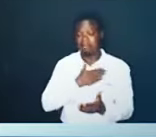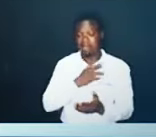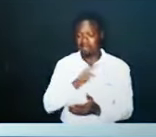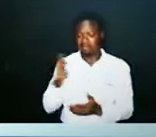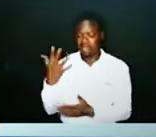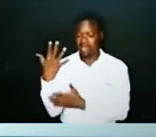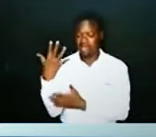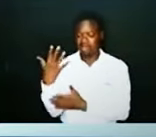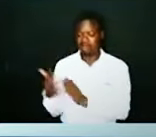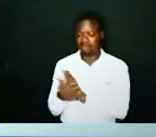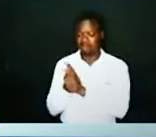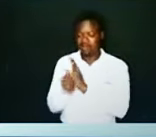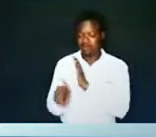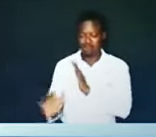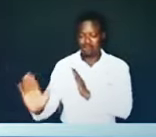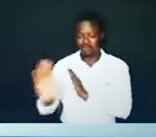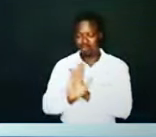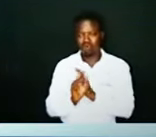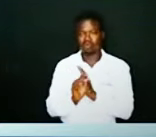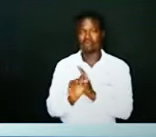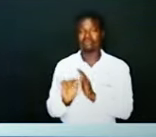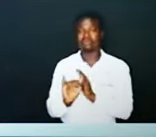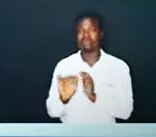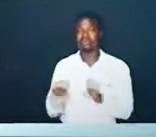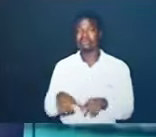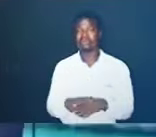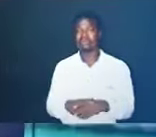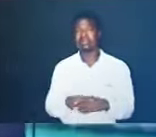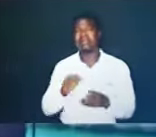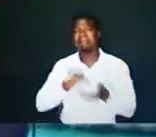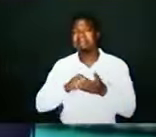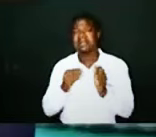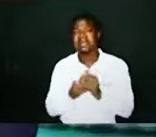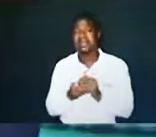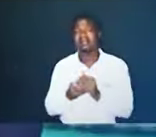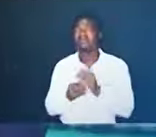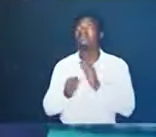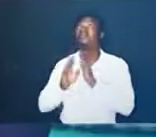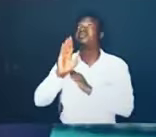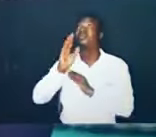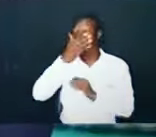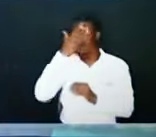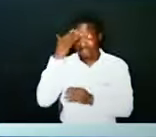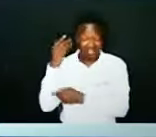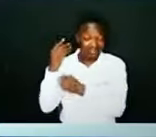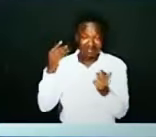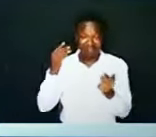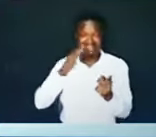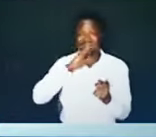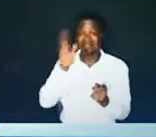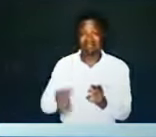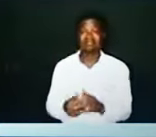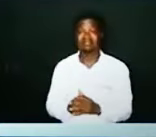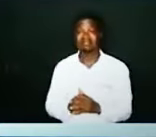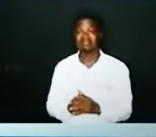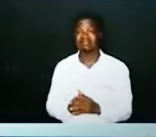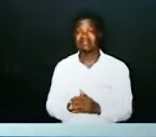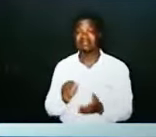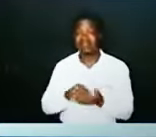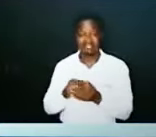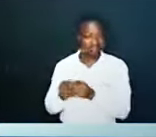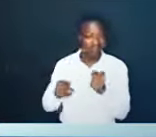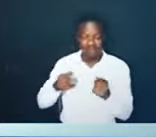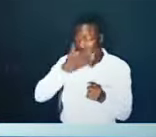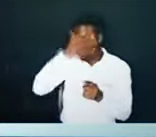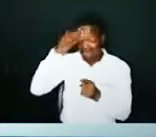ma mi nifa yure en free ne hokeka. They won't forget. Na che se nya dia ne yure be fi. No. They won't forget Jerusalem.